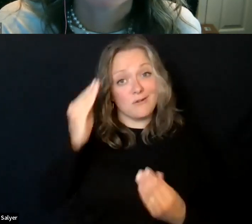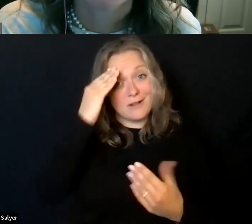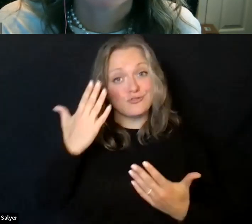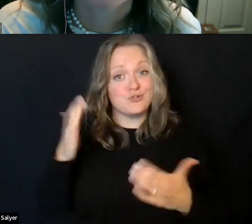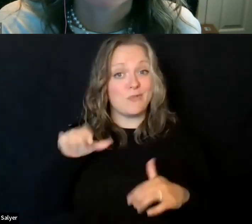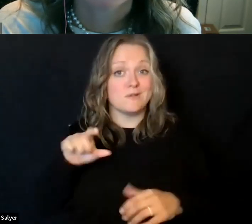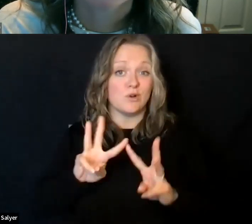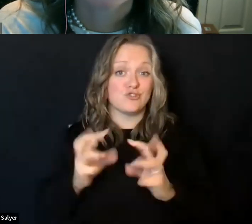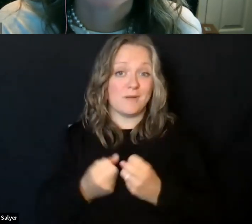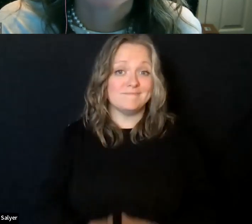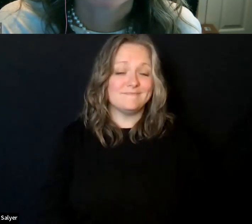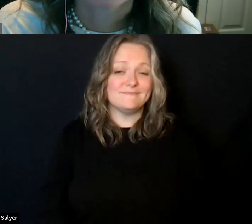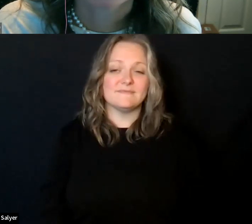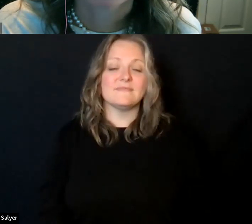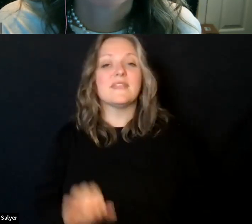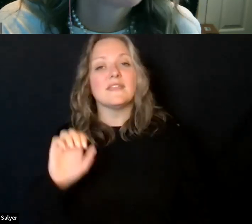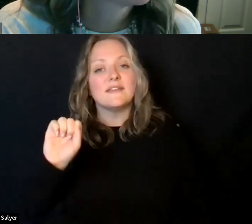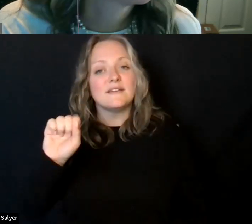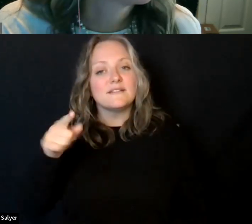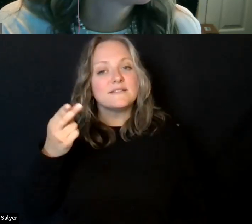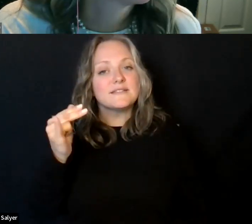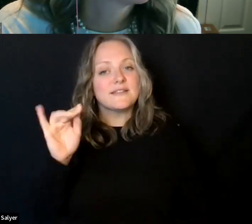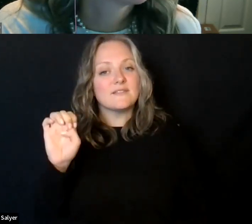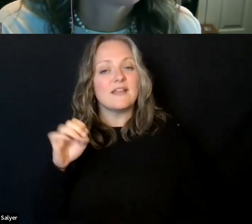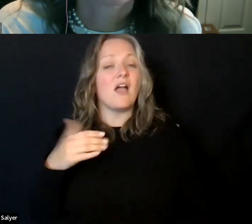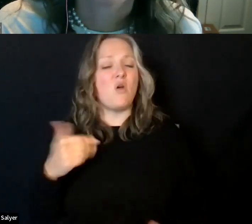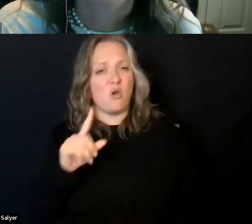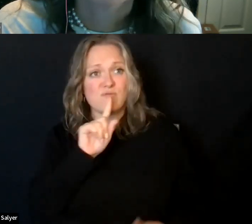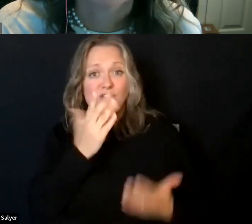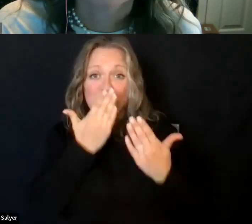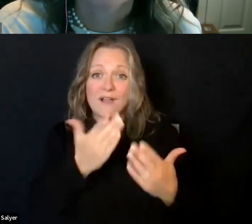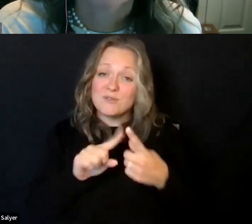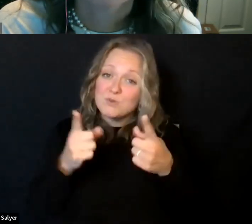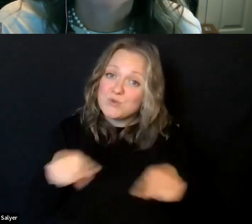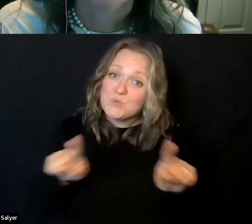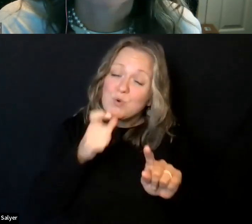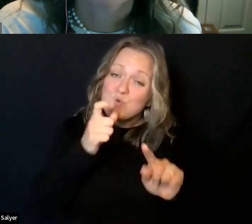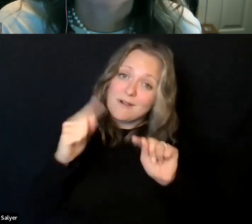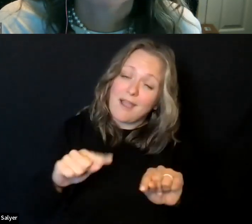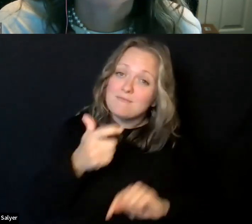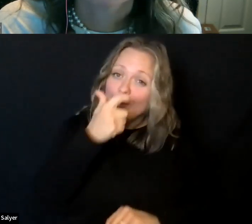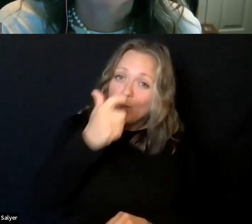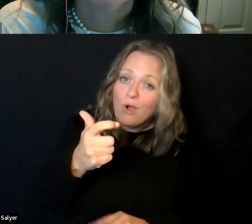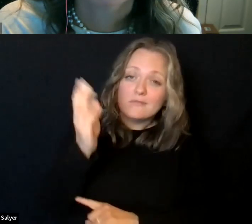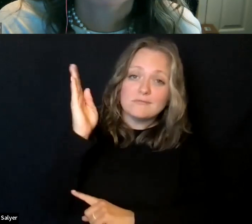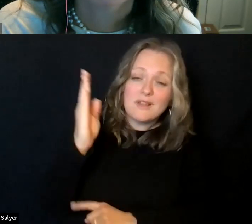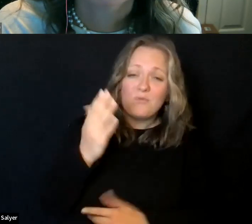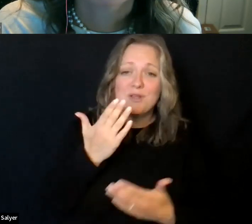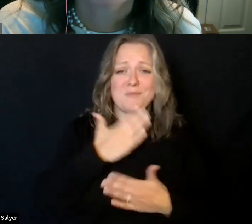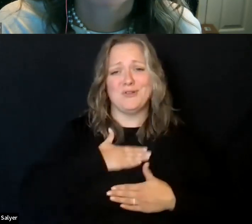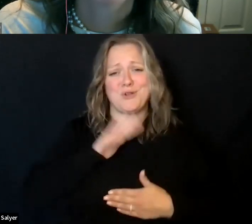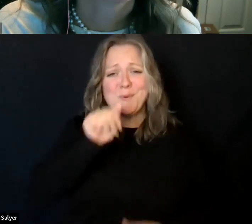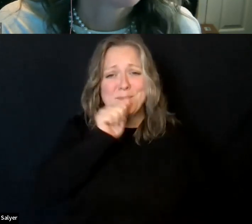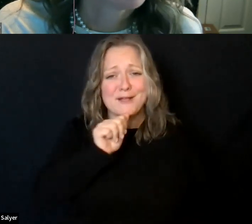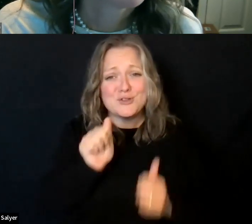just grateful for you all as well. So thank you everybody for joining, and we appreciate your patience with the